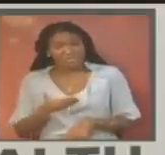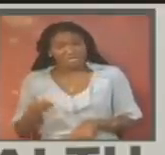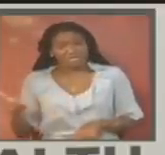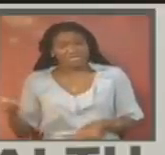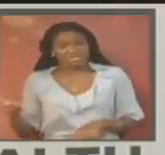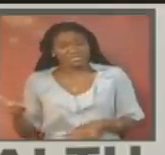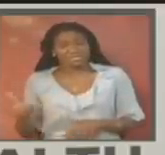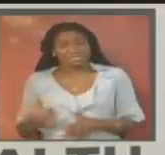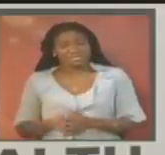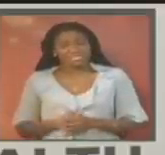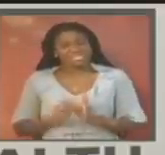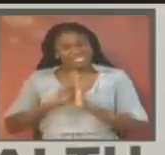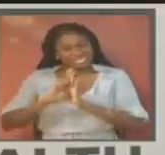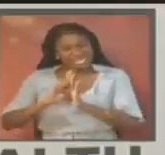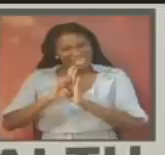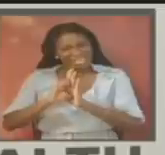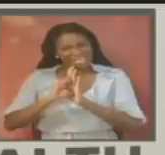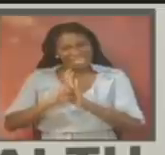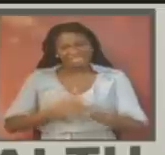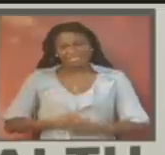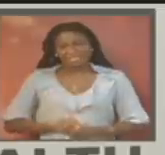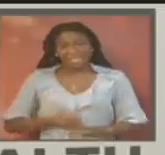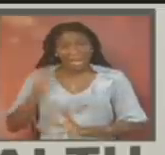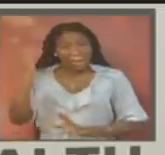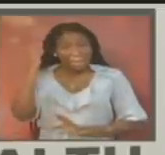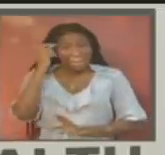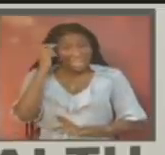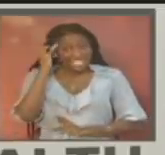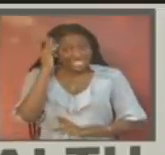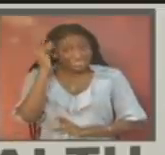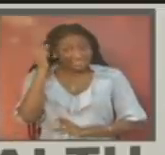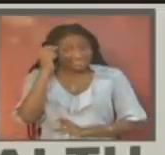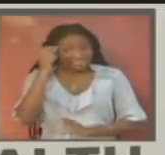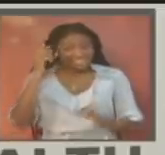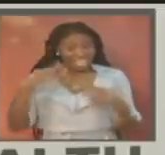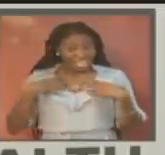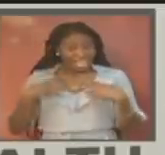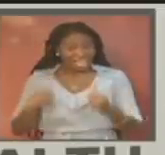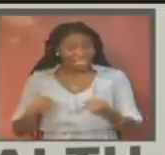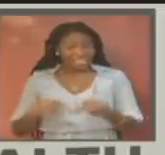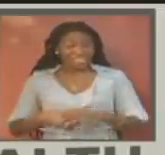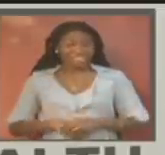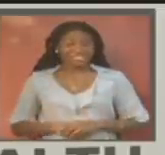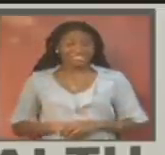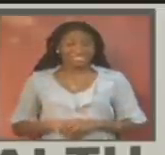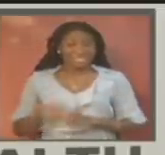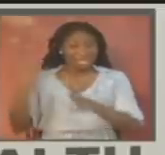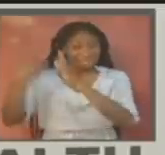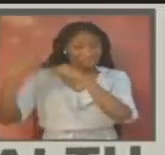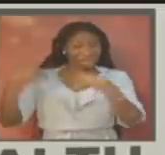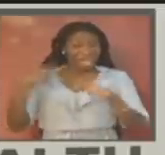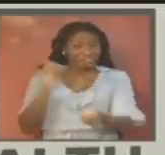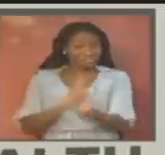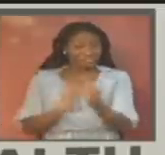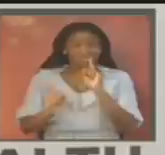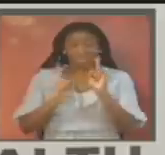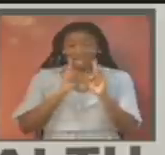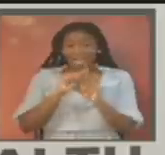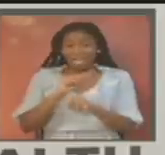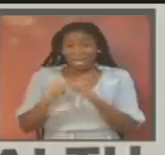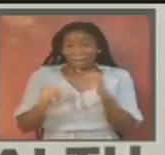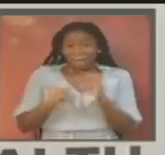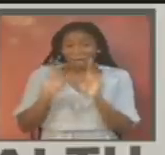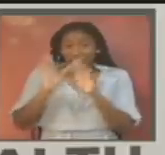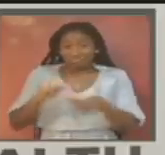aspects. So we have the mental health aspect. We've heard Professor Gerard Hutchinson speak about this in terms of increased anxiety